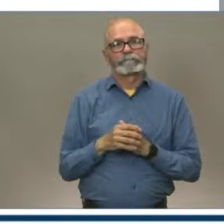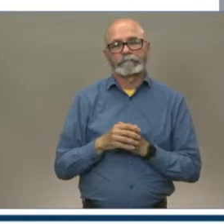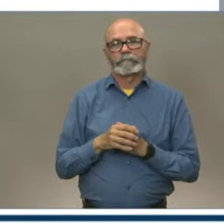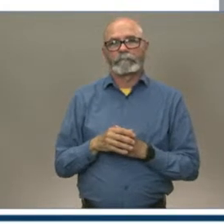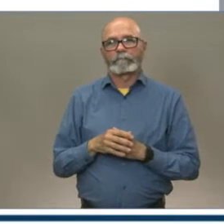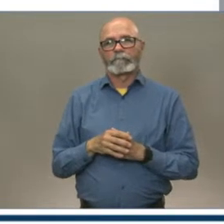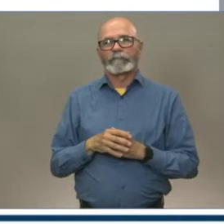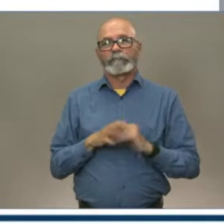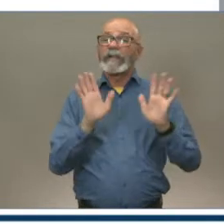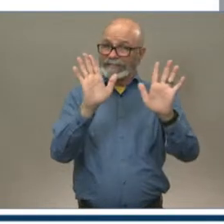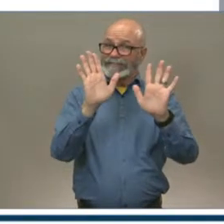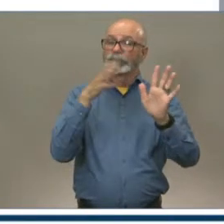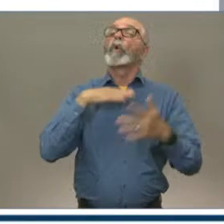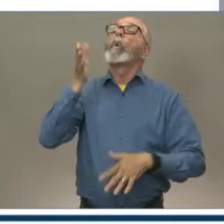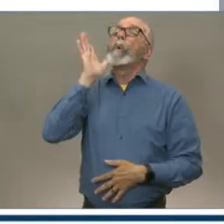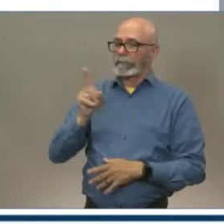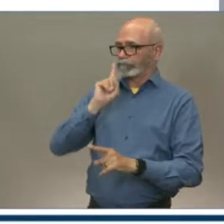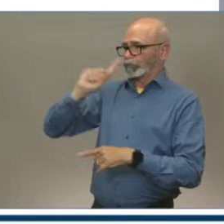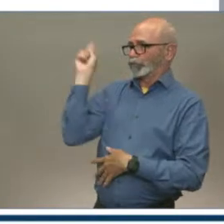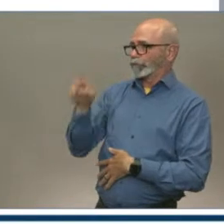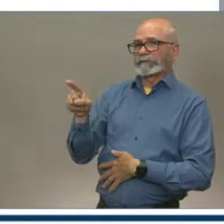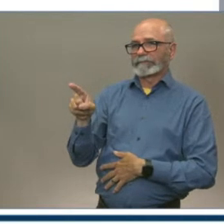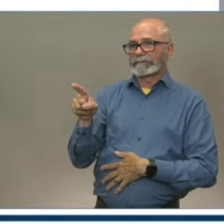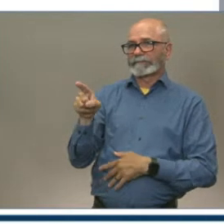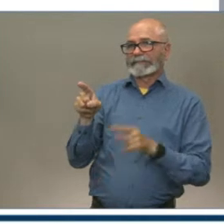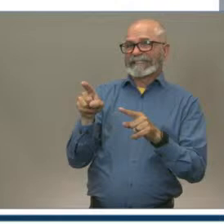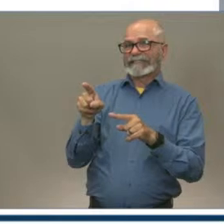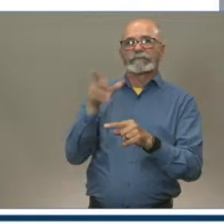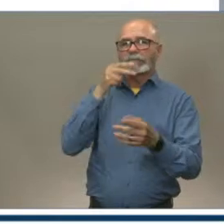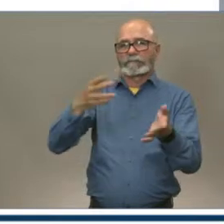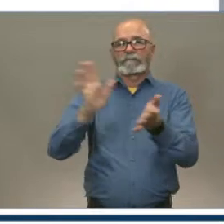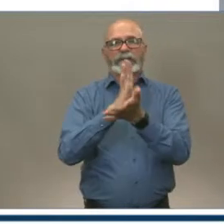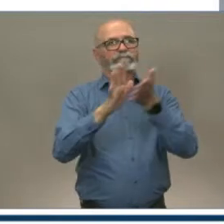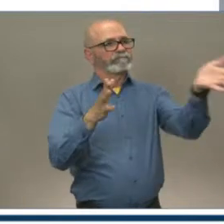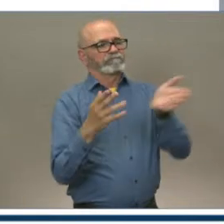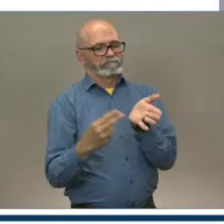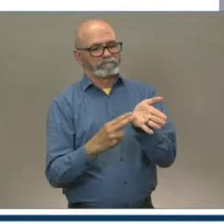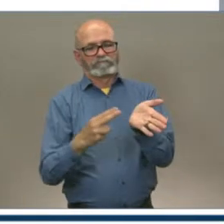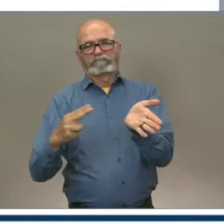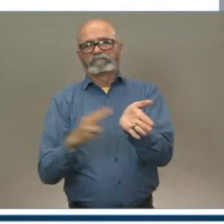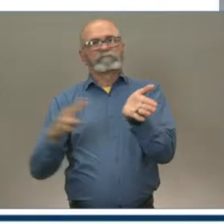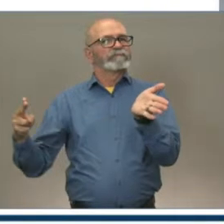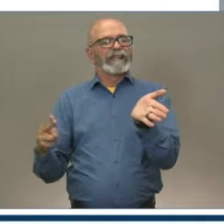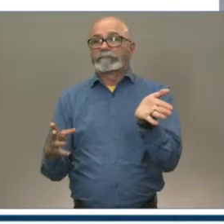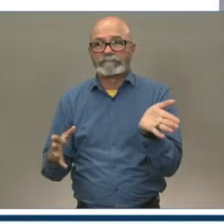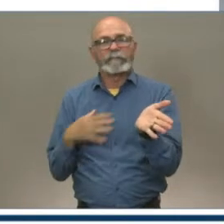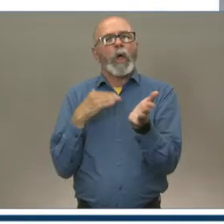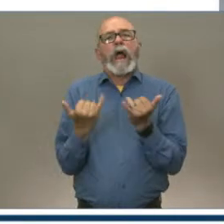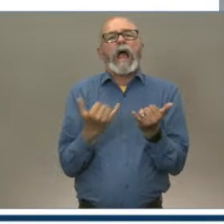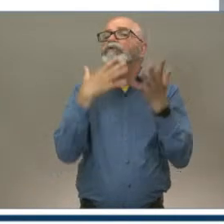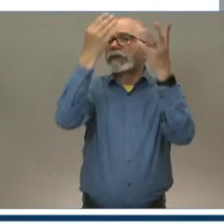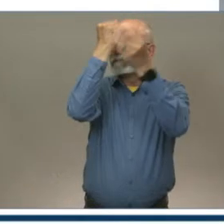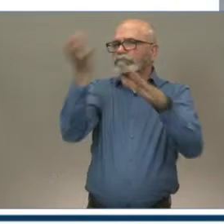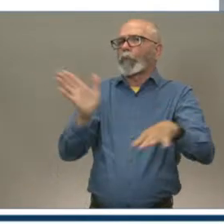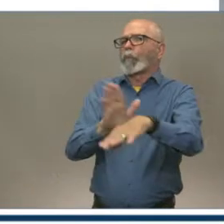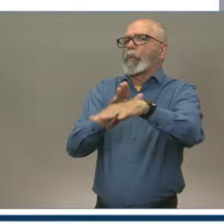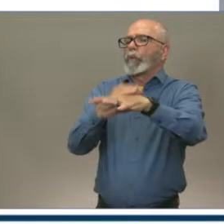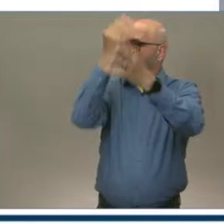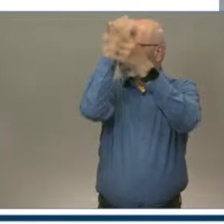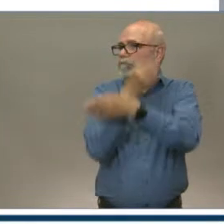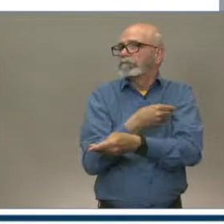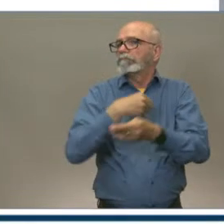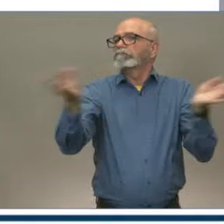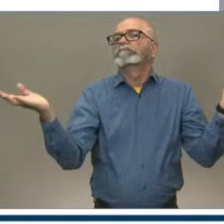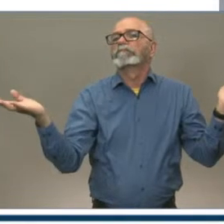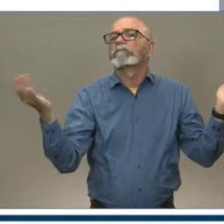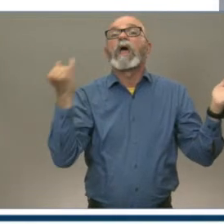that yet, but I felt it was needed to get out on a Sunday to let people know that they shouldn't be traveling